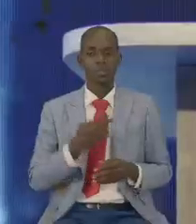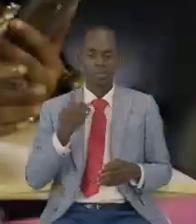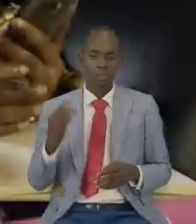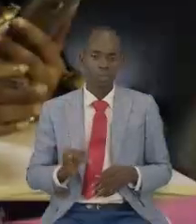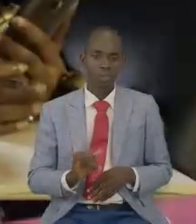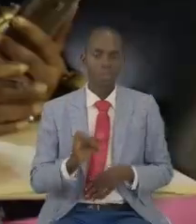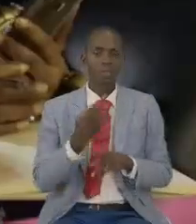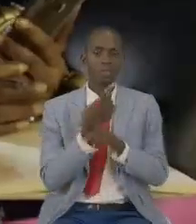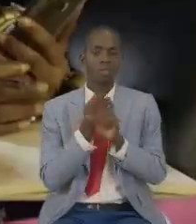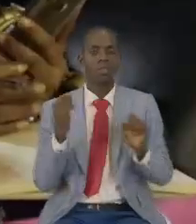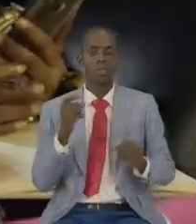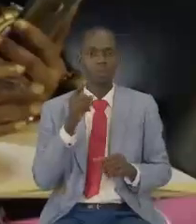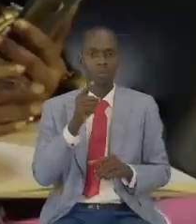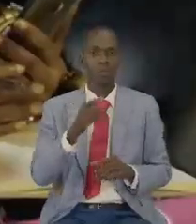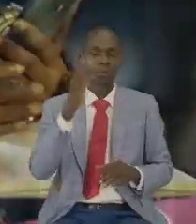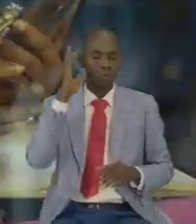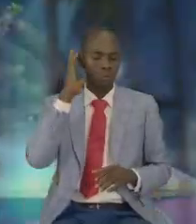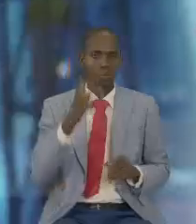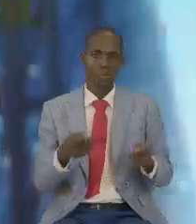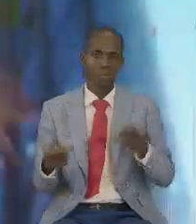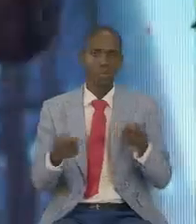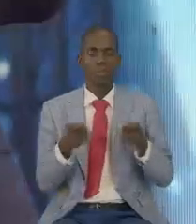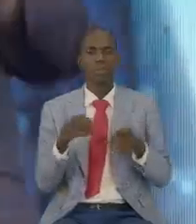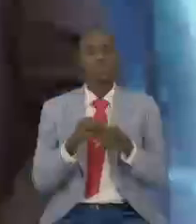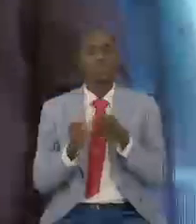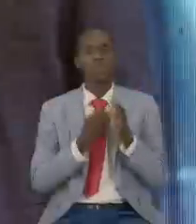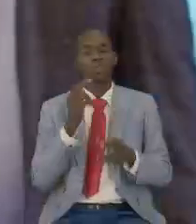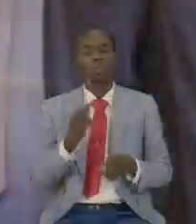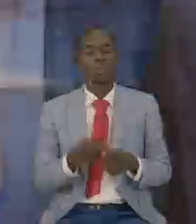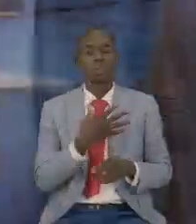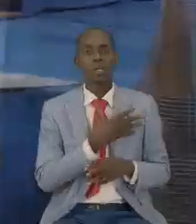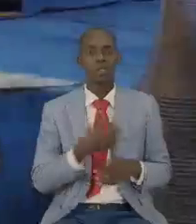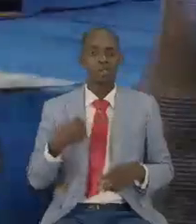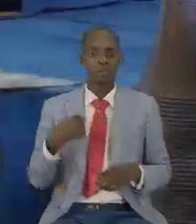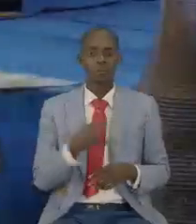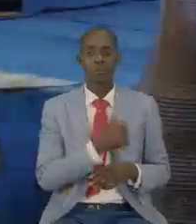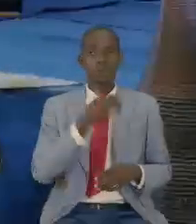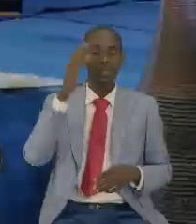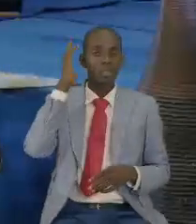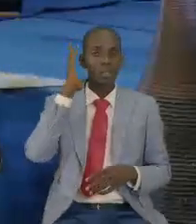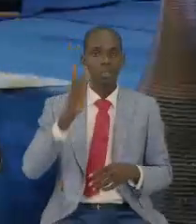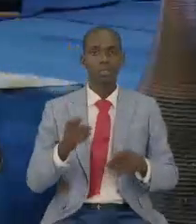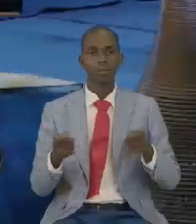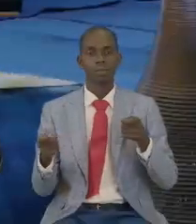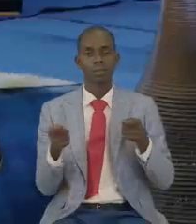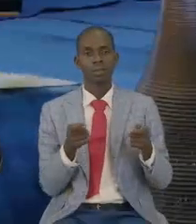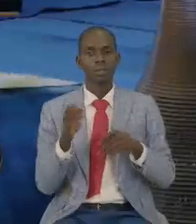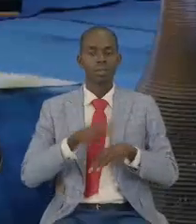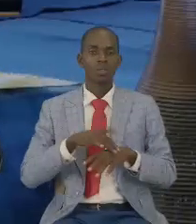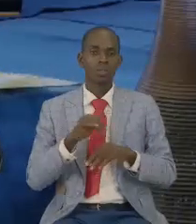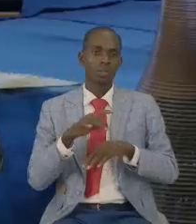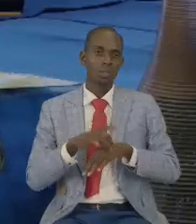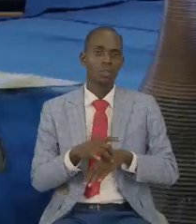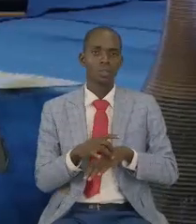reign. And we shall reign on the earth. We shall reign on